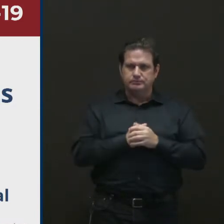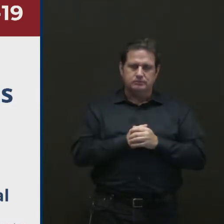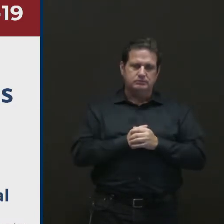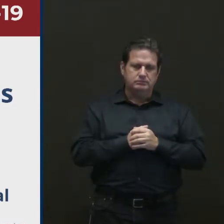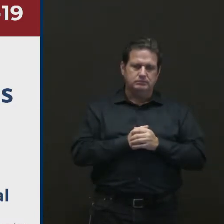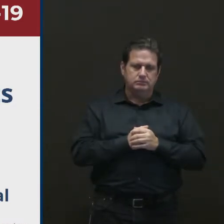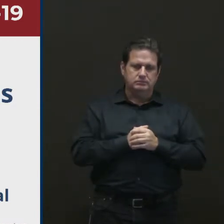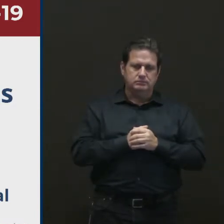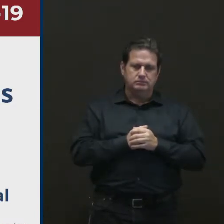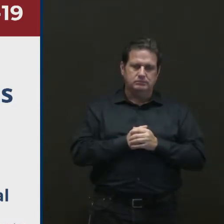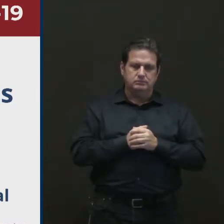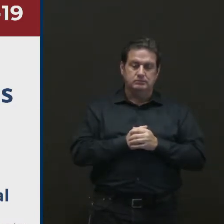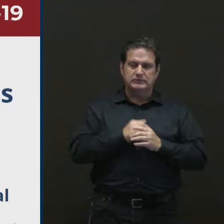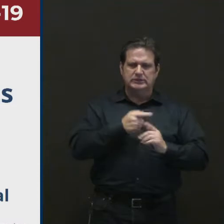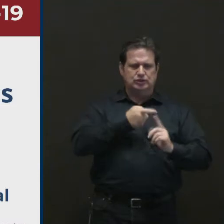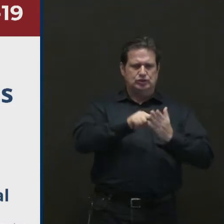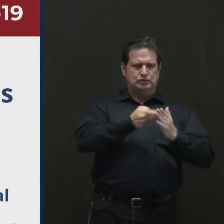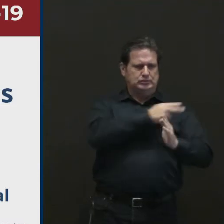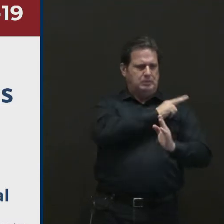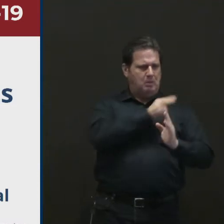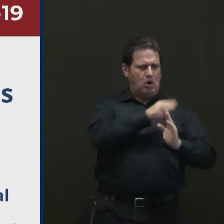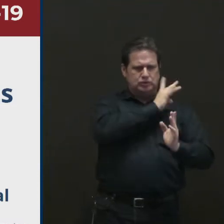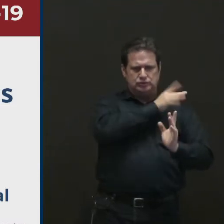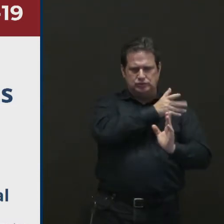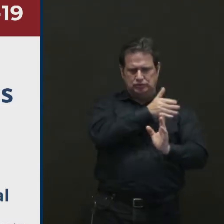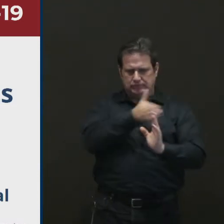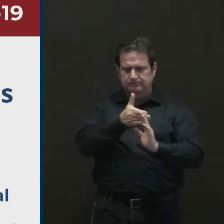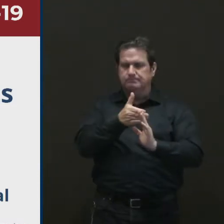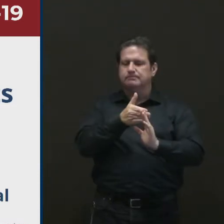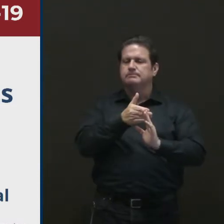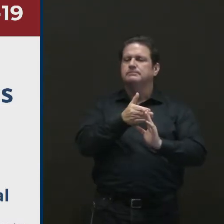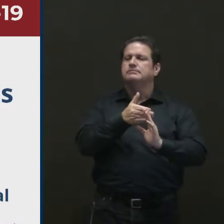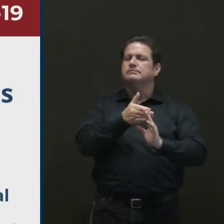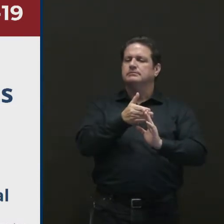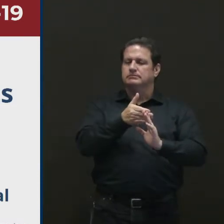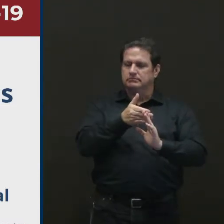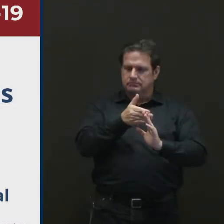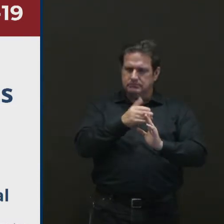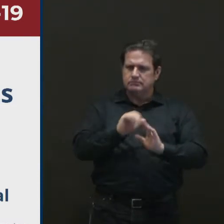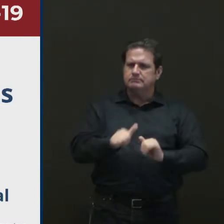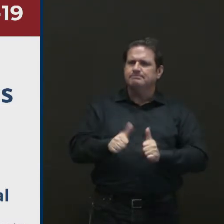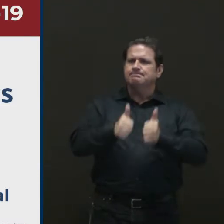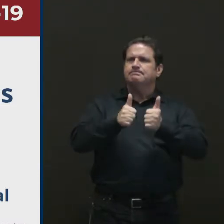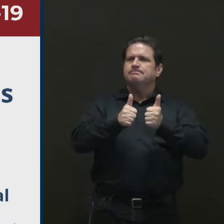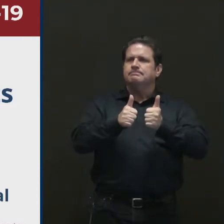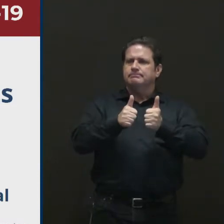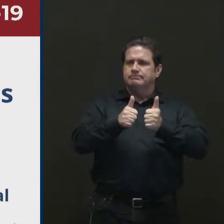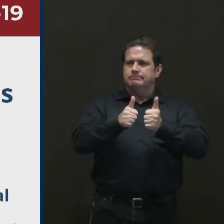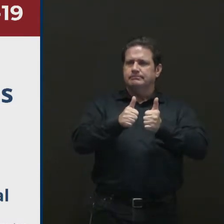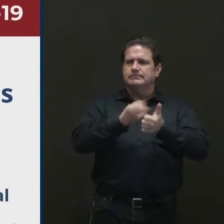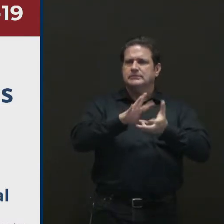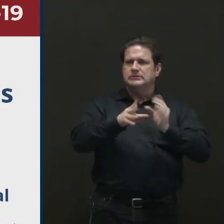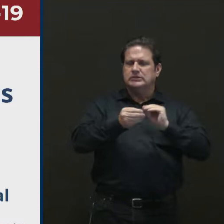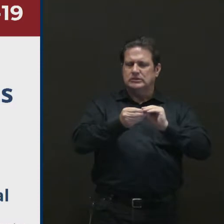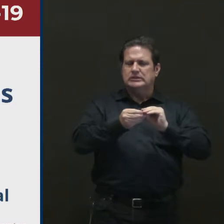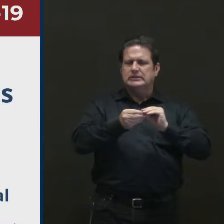COVID-19 back in March. We're up a little bit on total lives